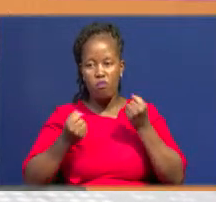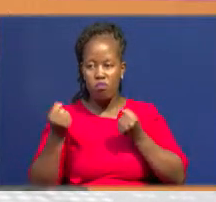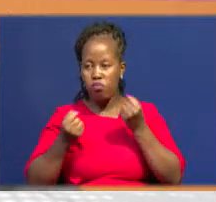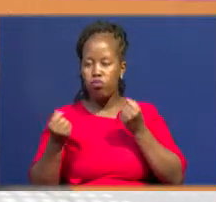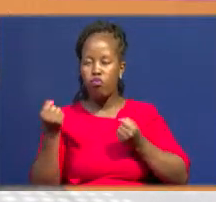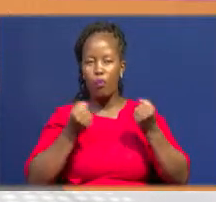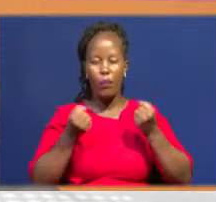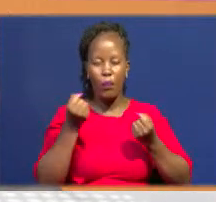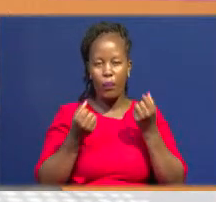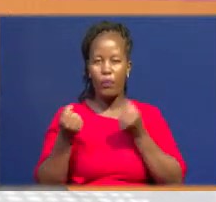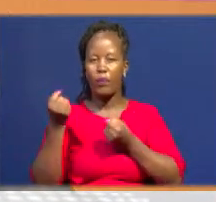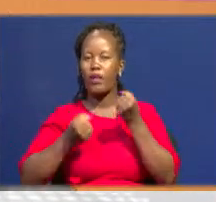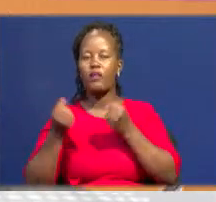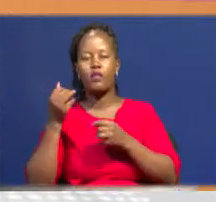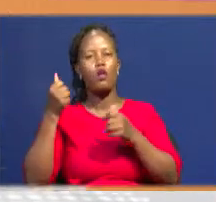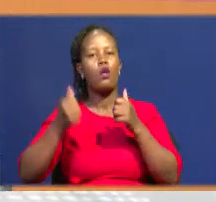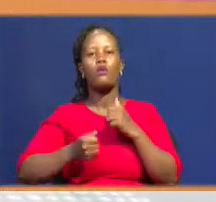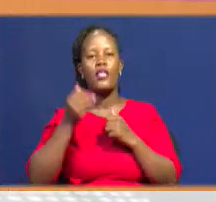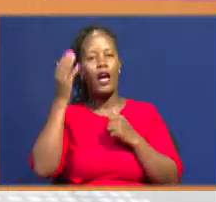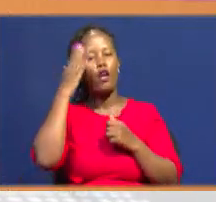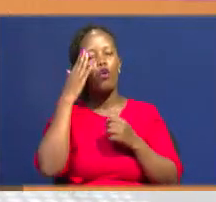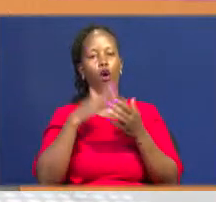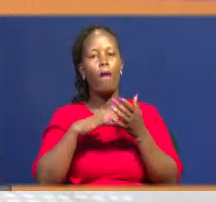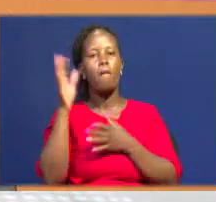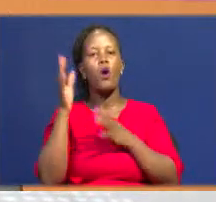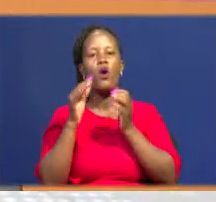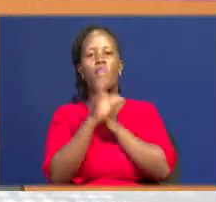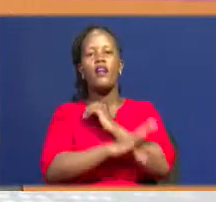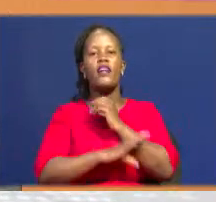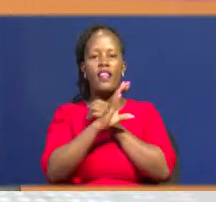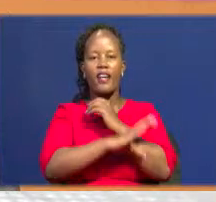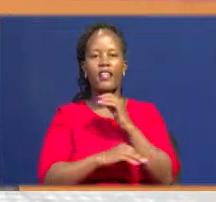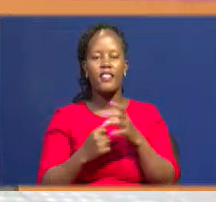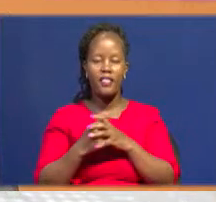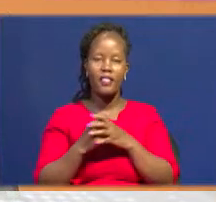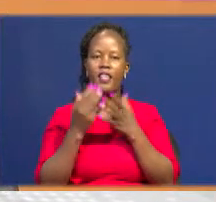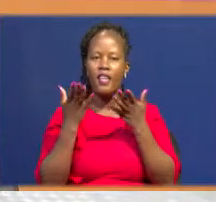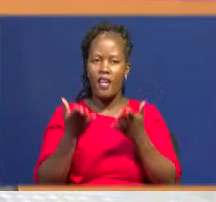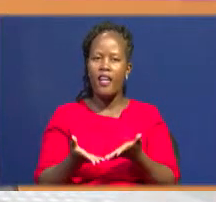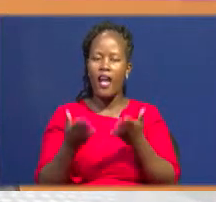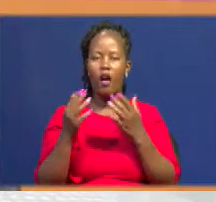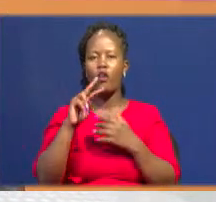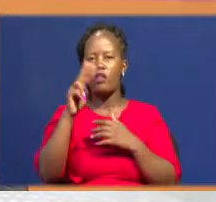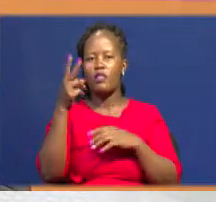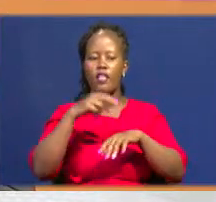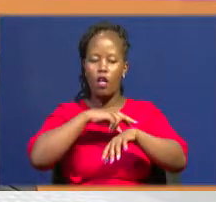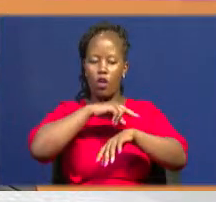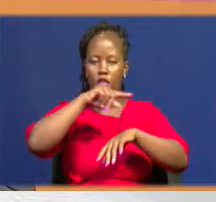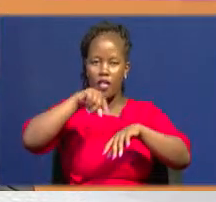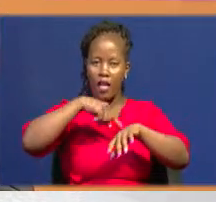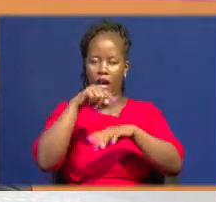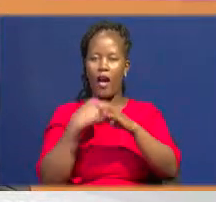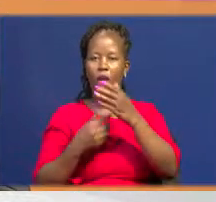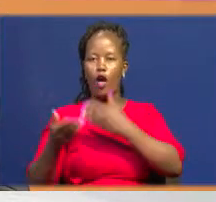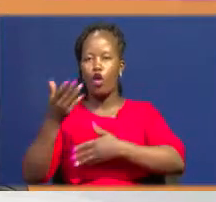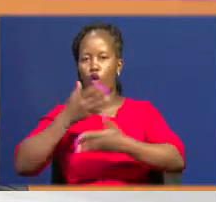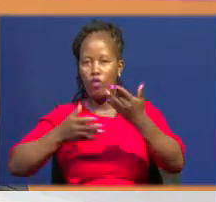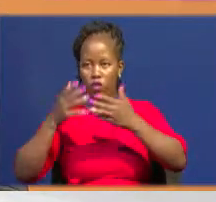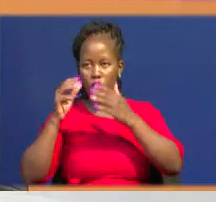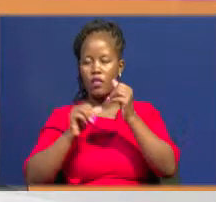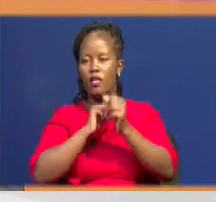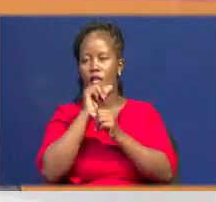brand, quite popular within the country. So right now, let's move on to our second conversation, and this is the